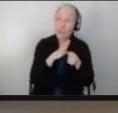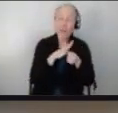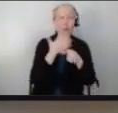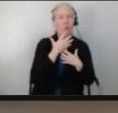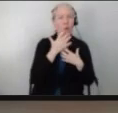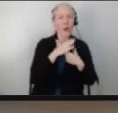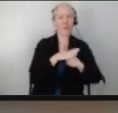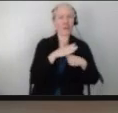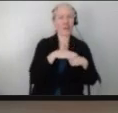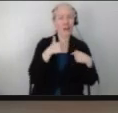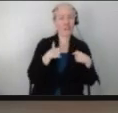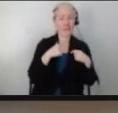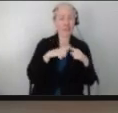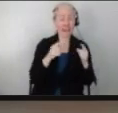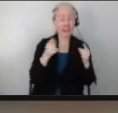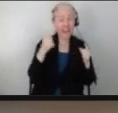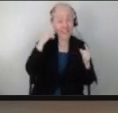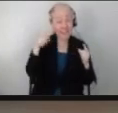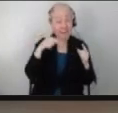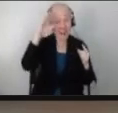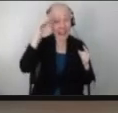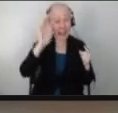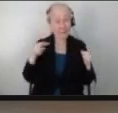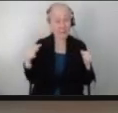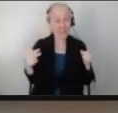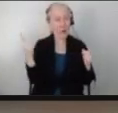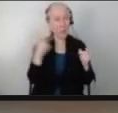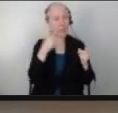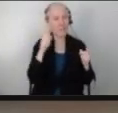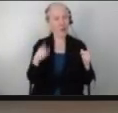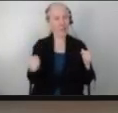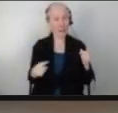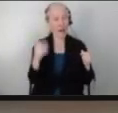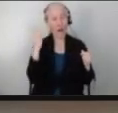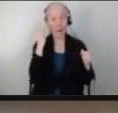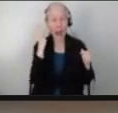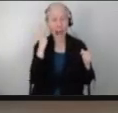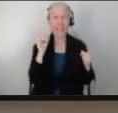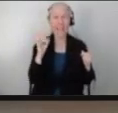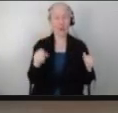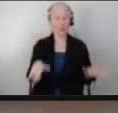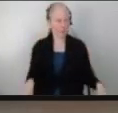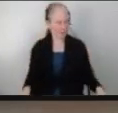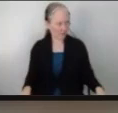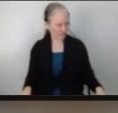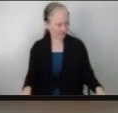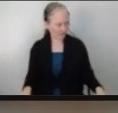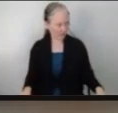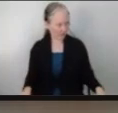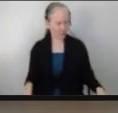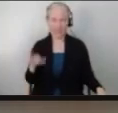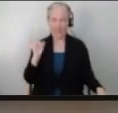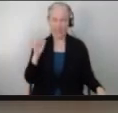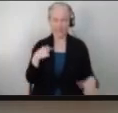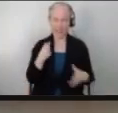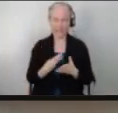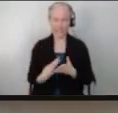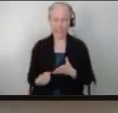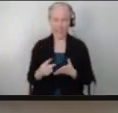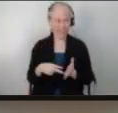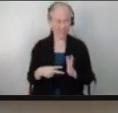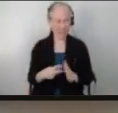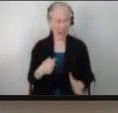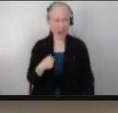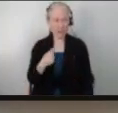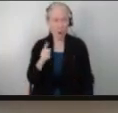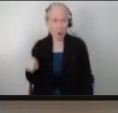for any guy in my class who was thinking, well, I'm going to be shamed not just for not passing